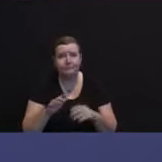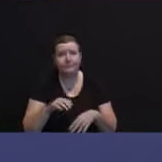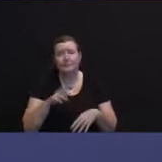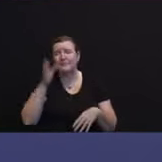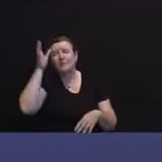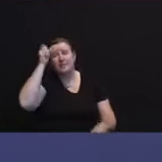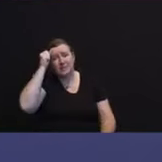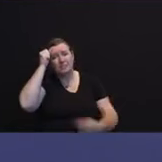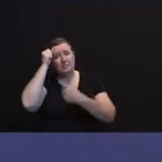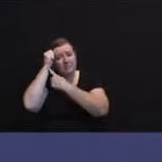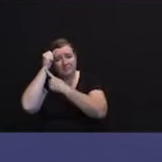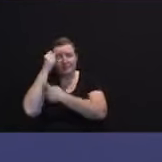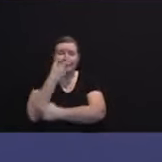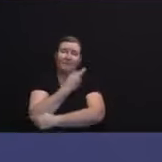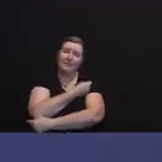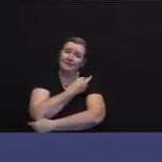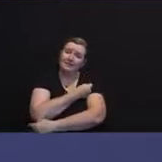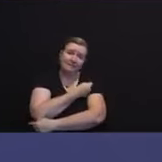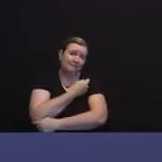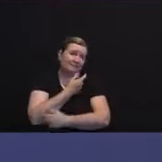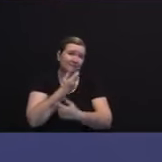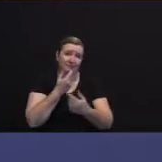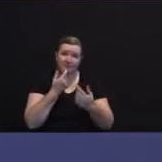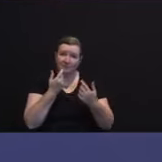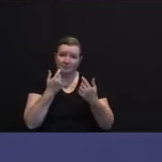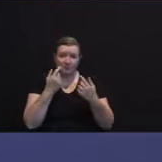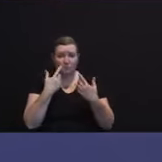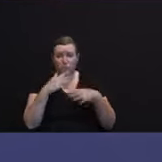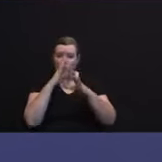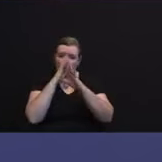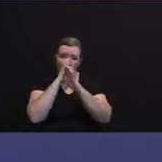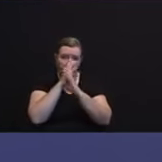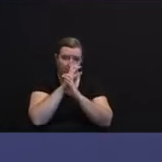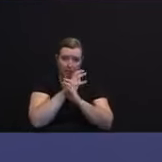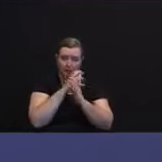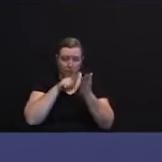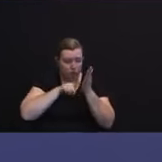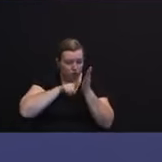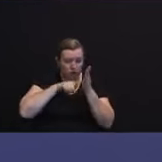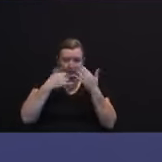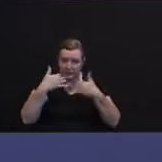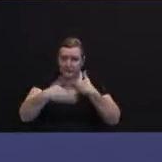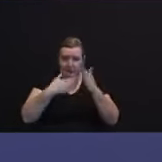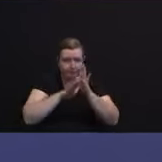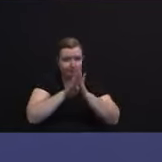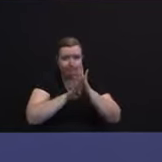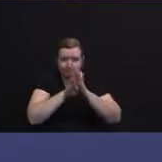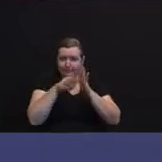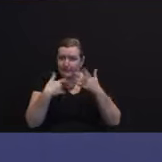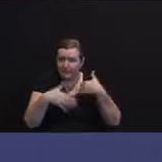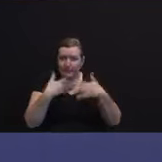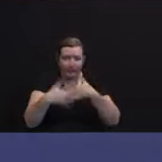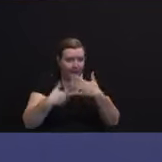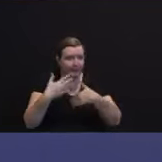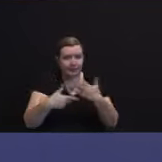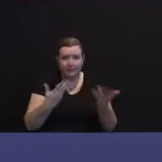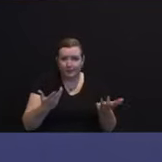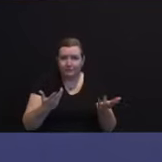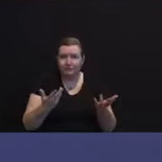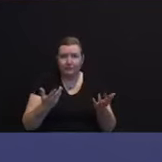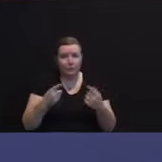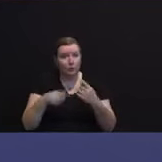vaccine is incredibly complex. Its development, regardless of who's doing it, We will owe them a debt of gratitude forever and